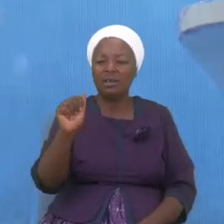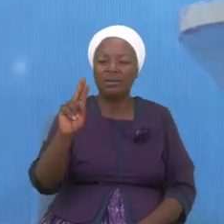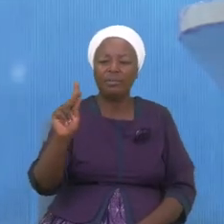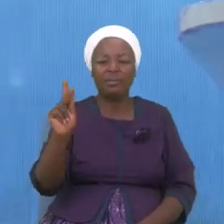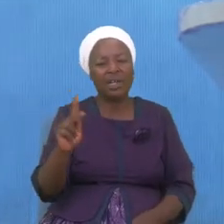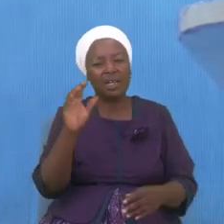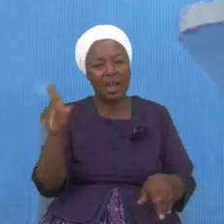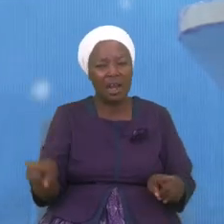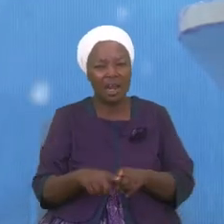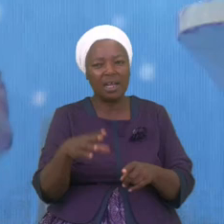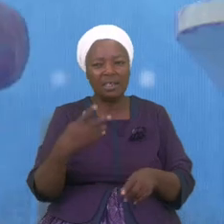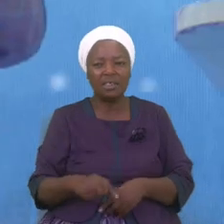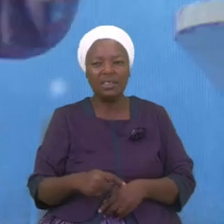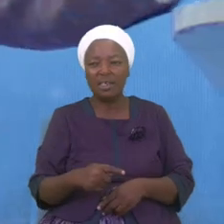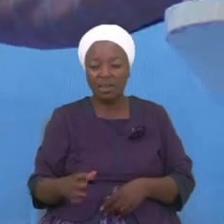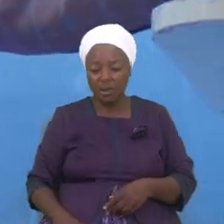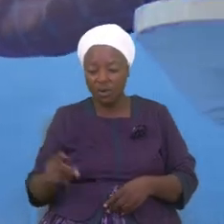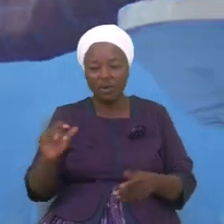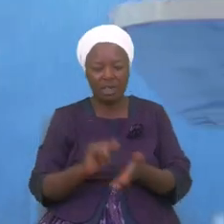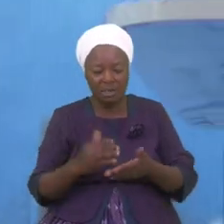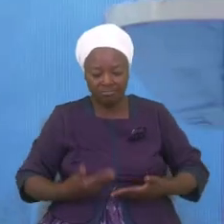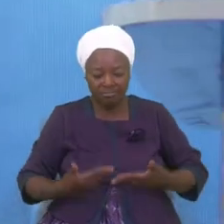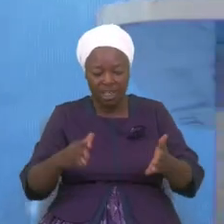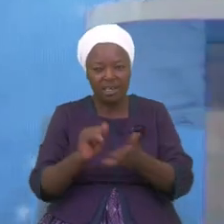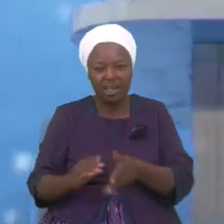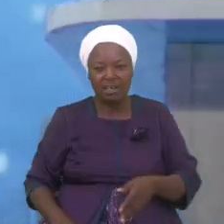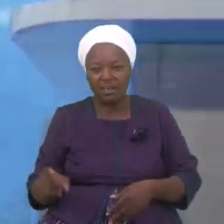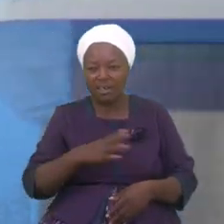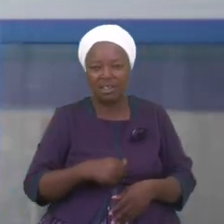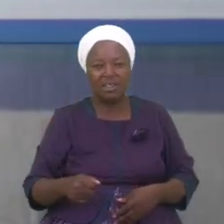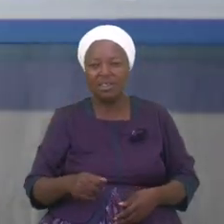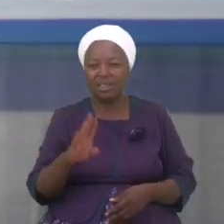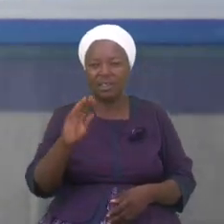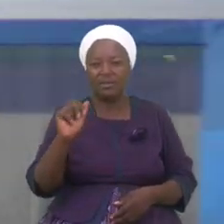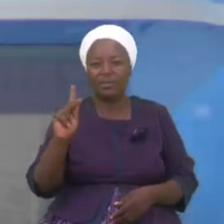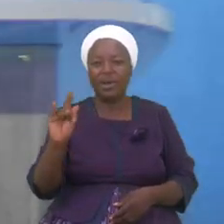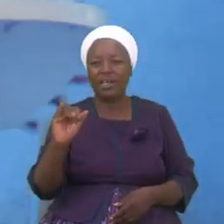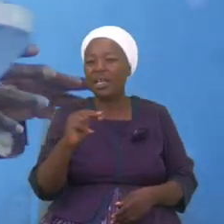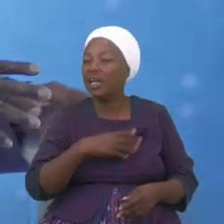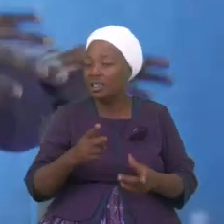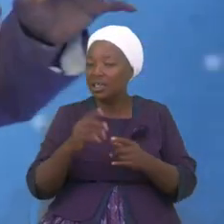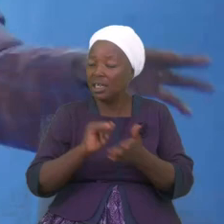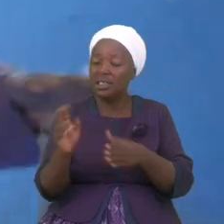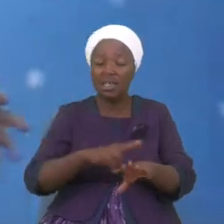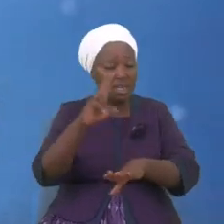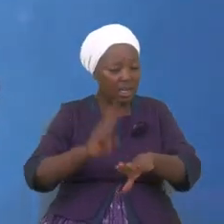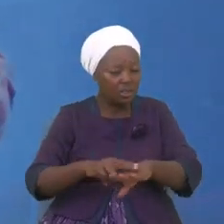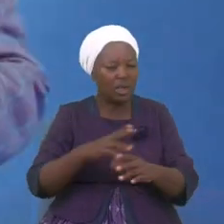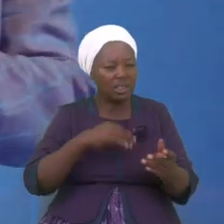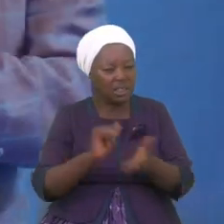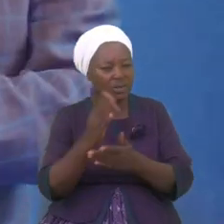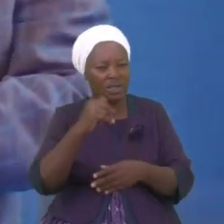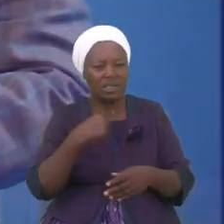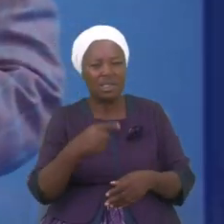birth to that dog is barking. It comes to the nature, and that's why it says a seed of